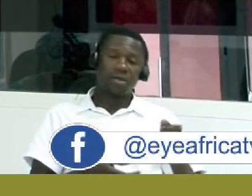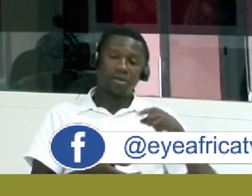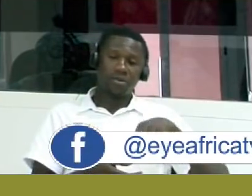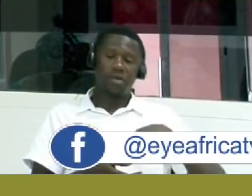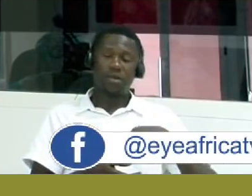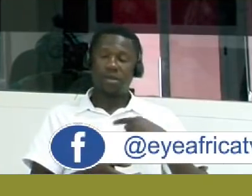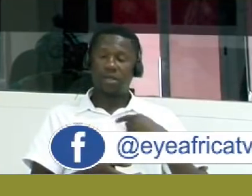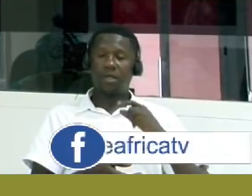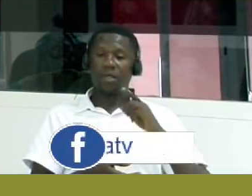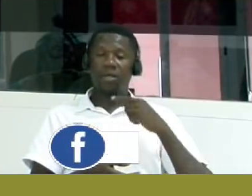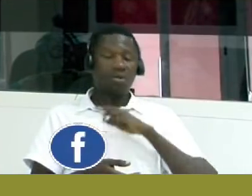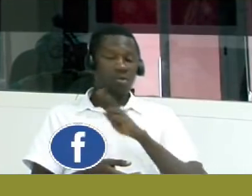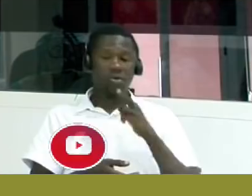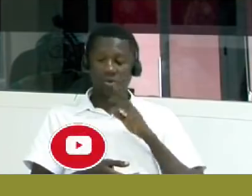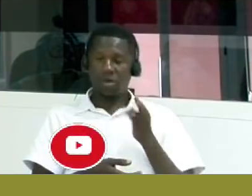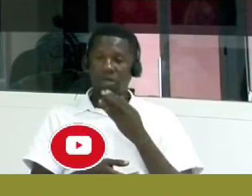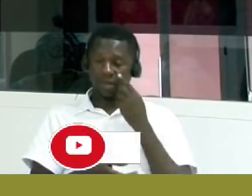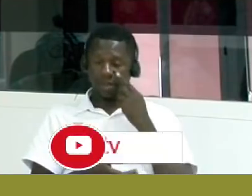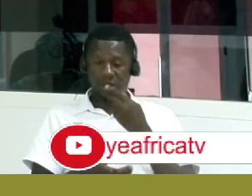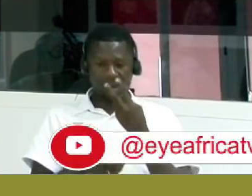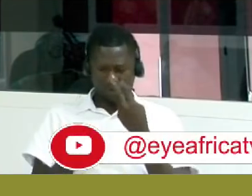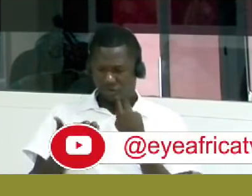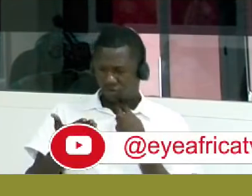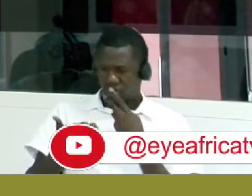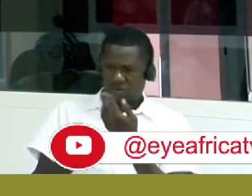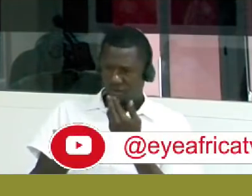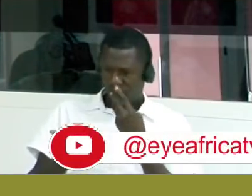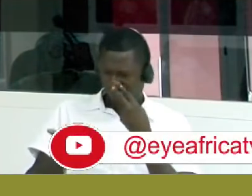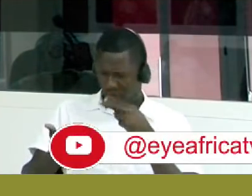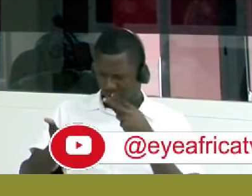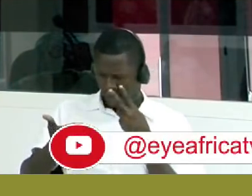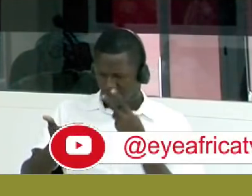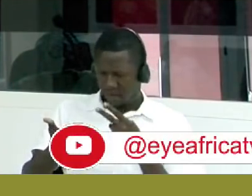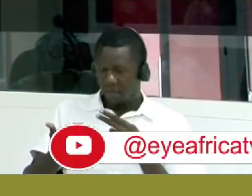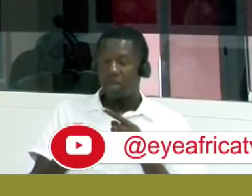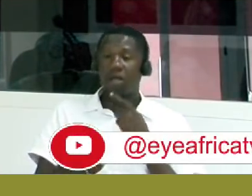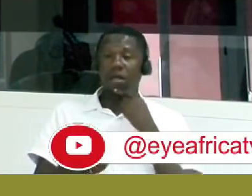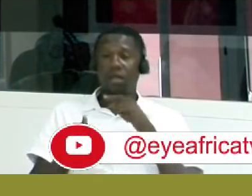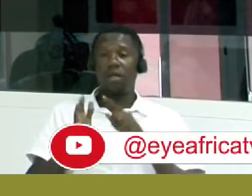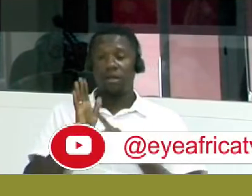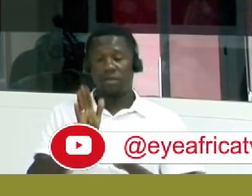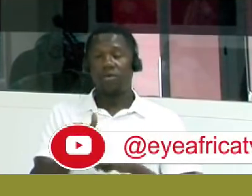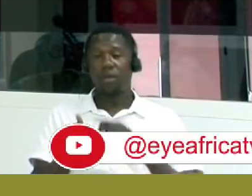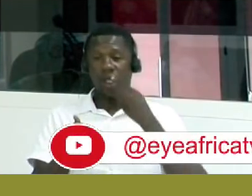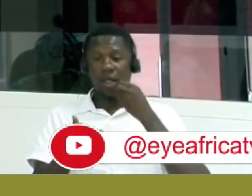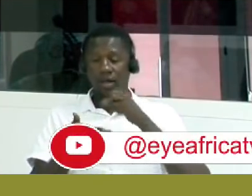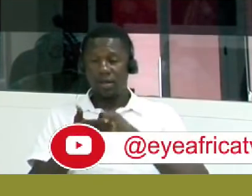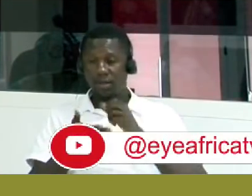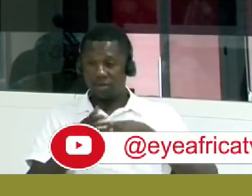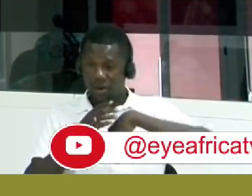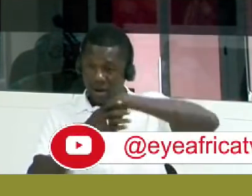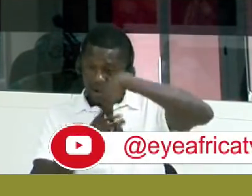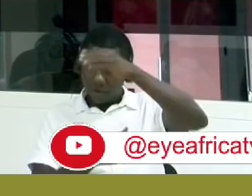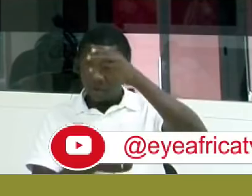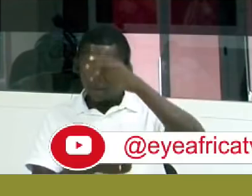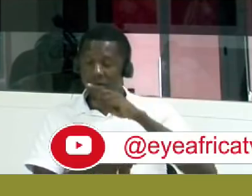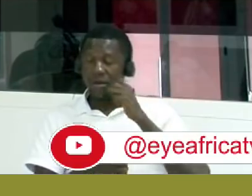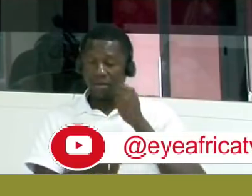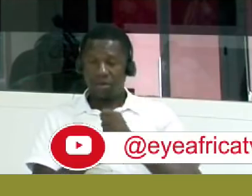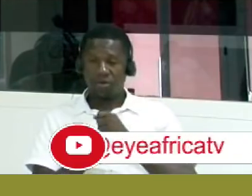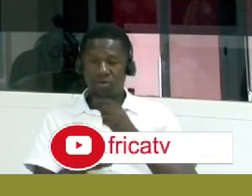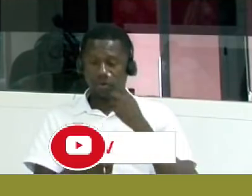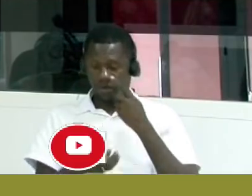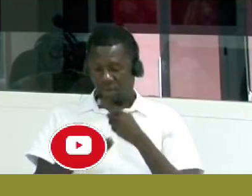let me see. A letter which is going outside the headquarters, that I would agree, I will have to make sure that I have a look at it and see what is there.